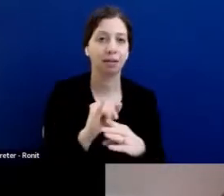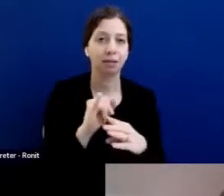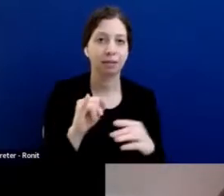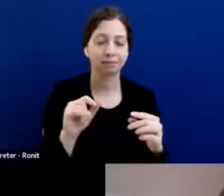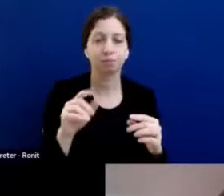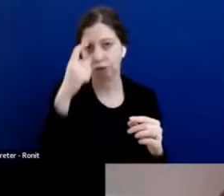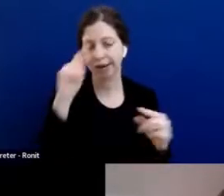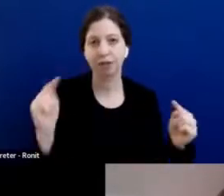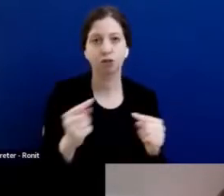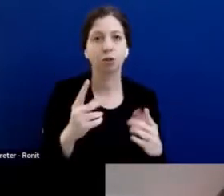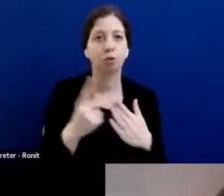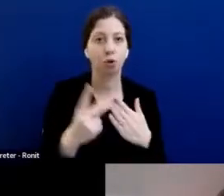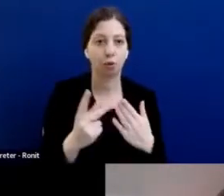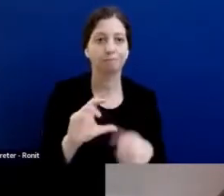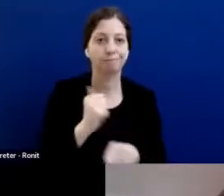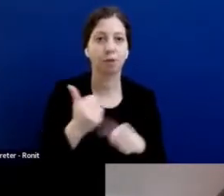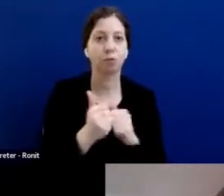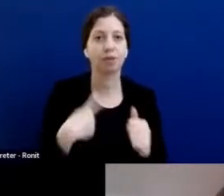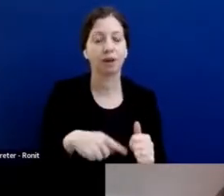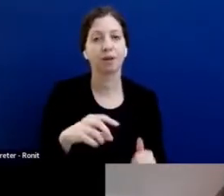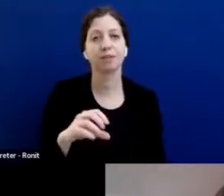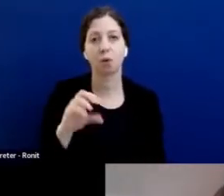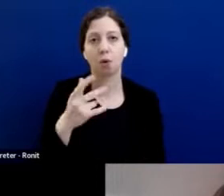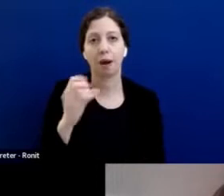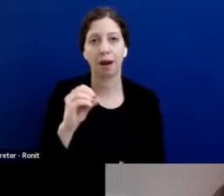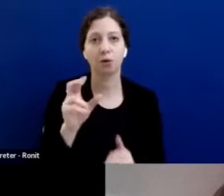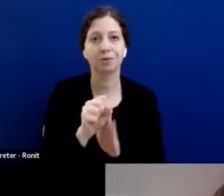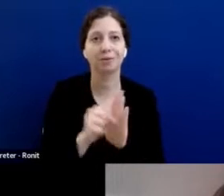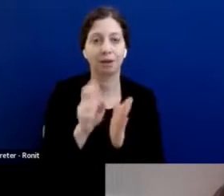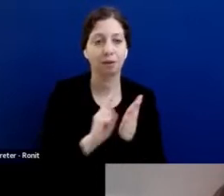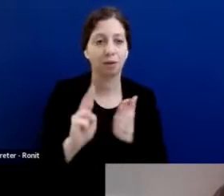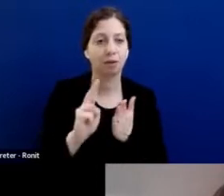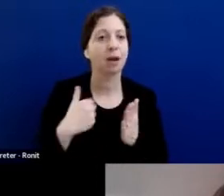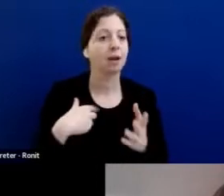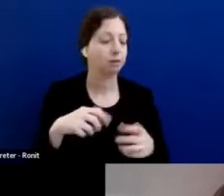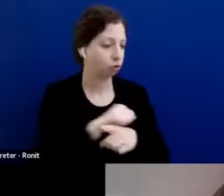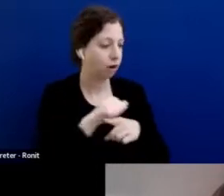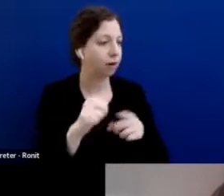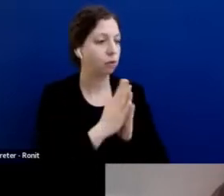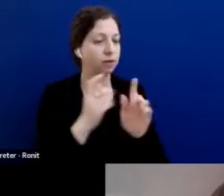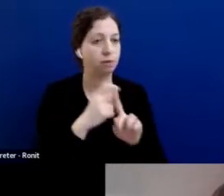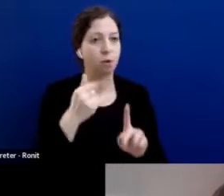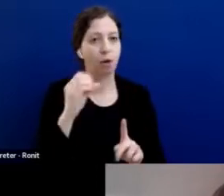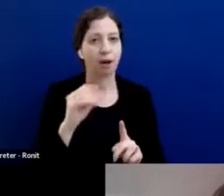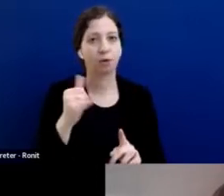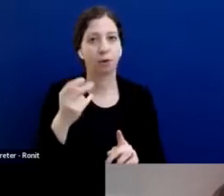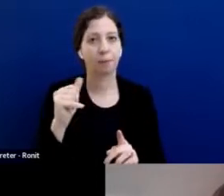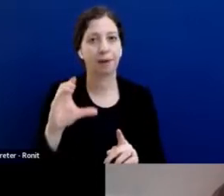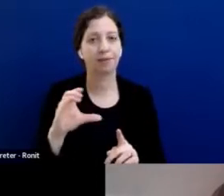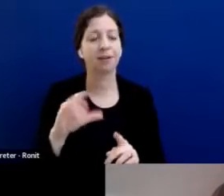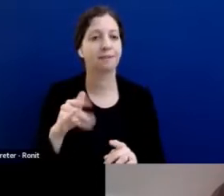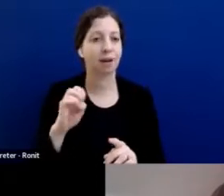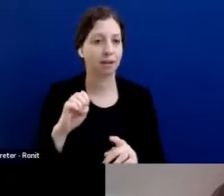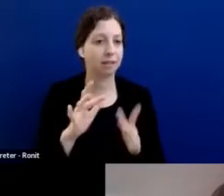Ohio State University, I received a training request from the Ohio Domestic Violence Network on traumatic brain injury and